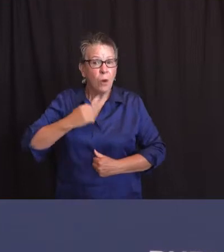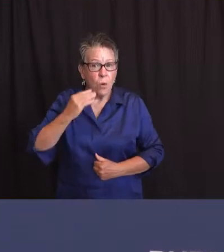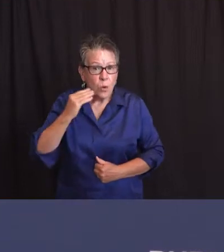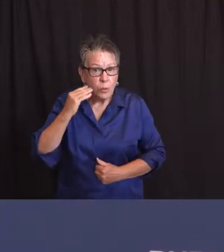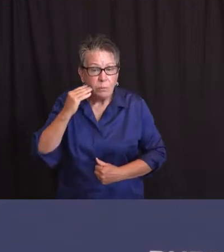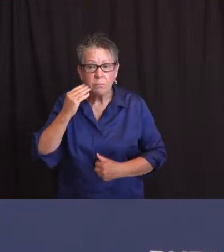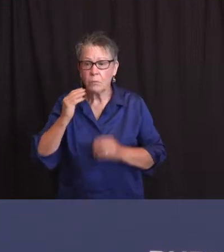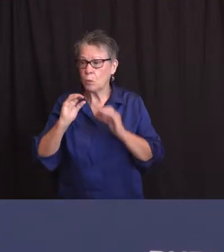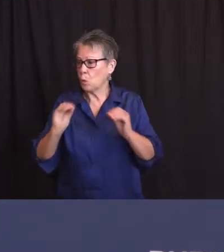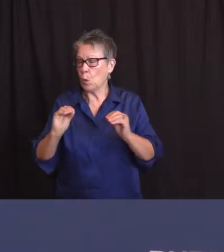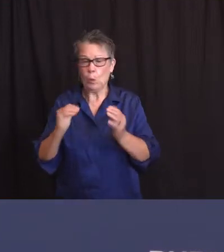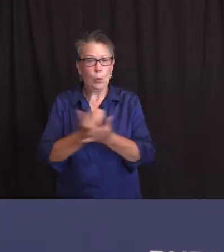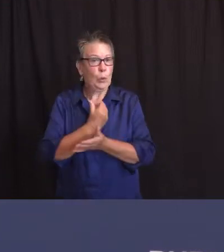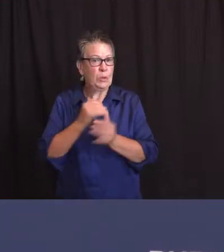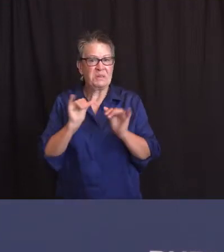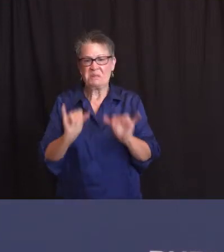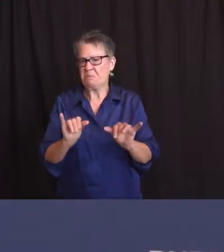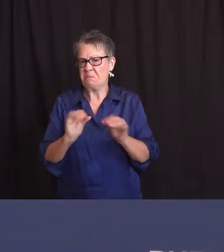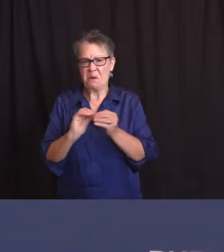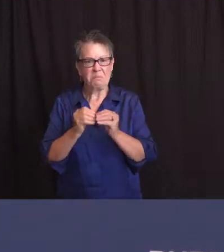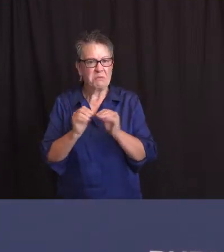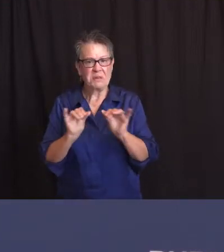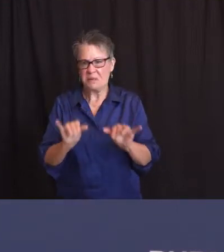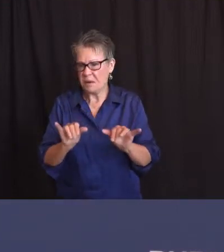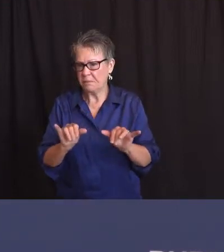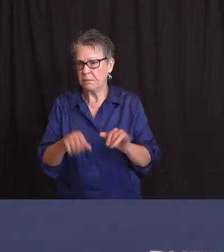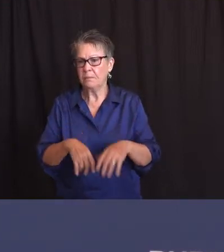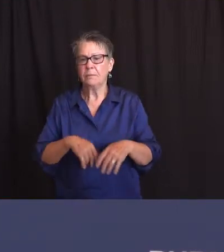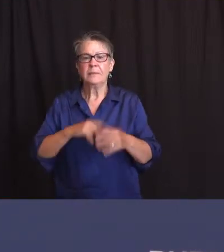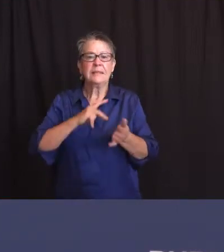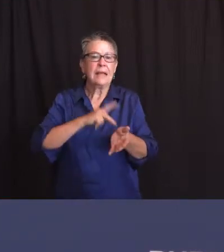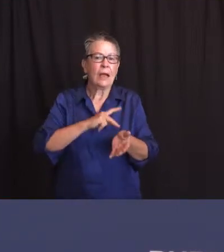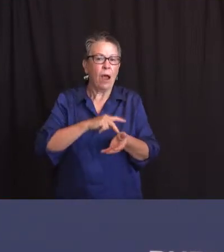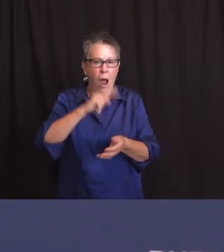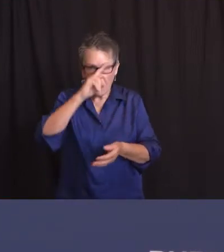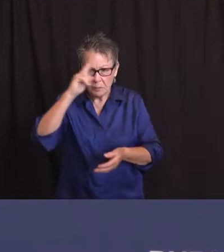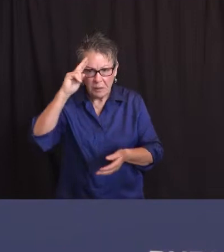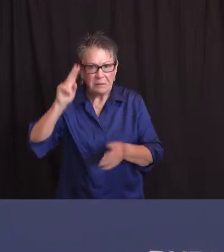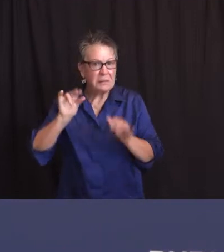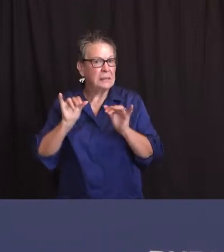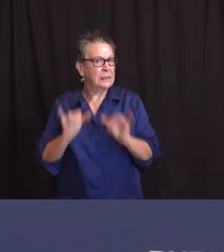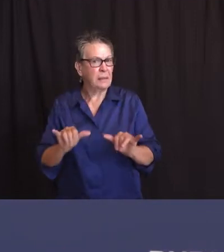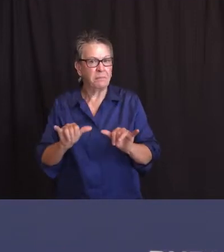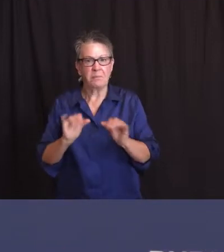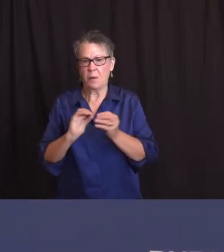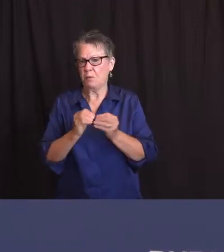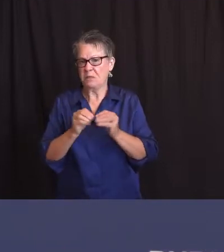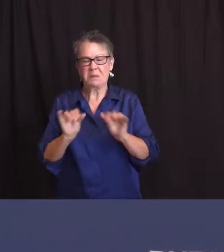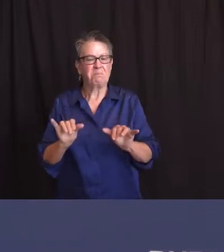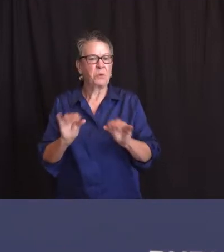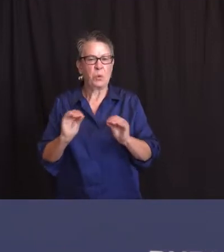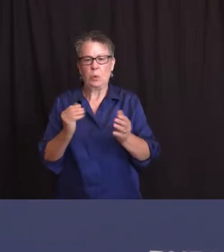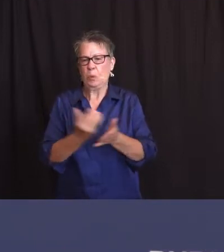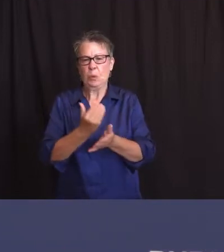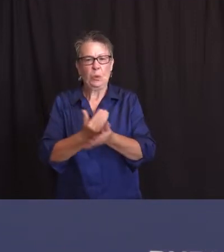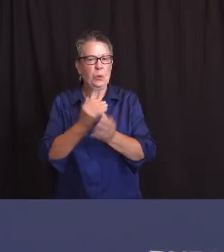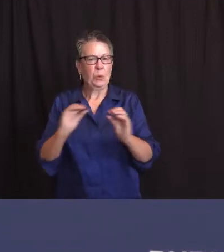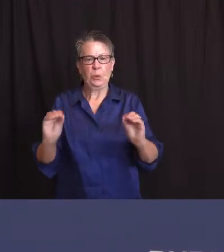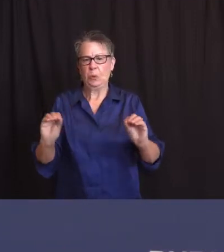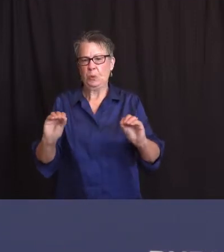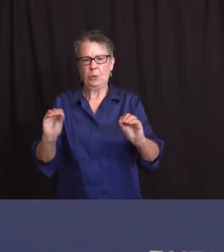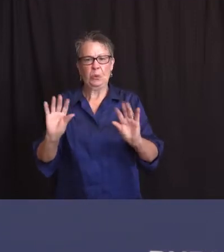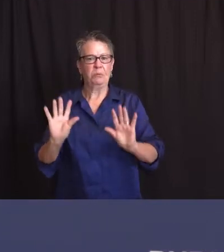among the residents of the homes, and at the state psychiatric hospitals, no new cases among patients. As